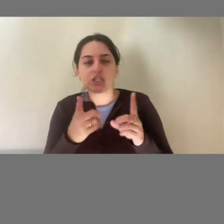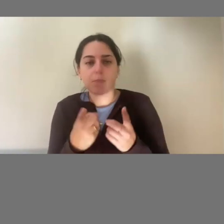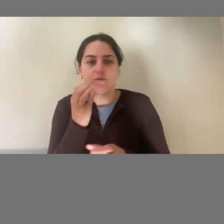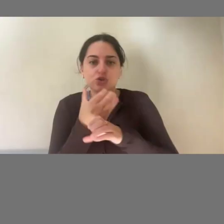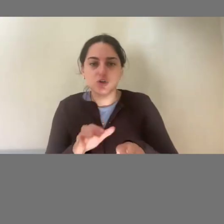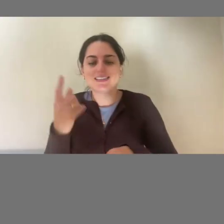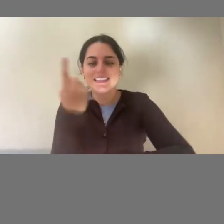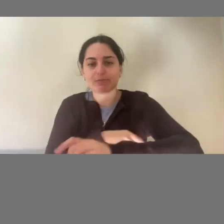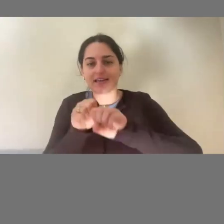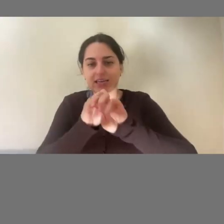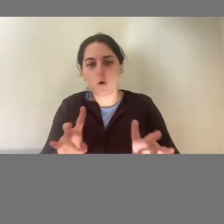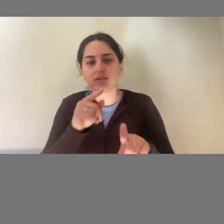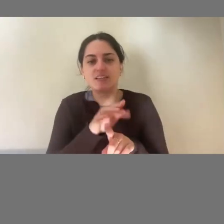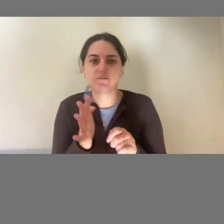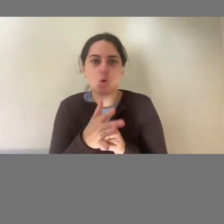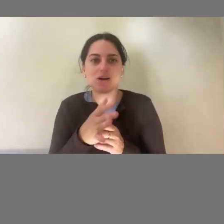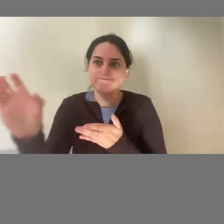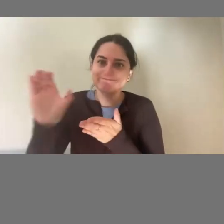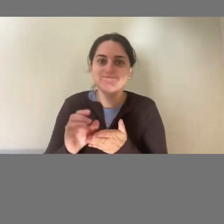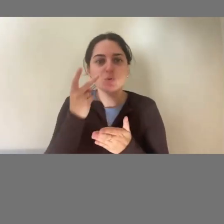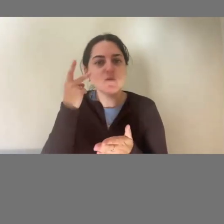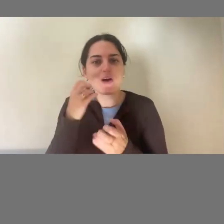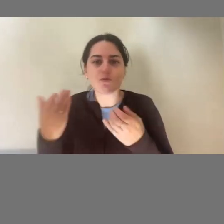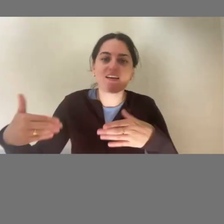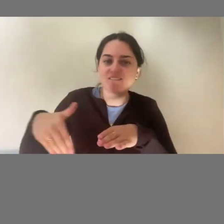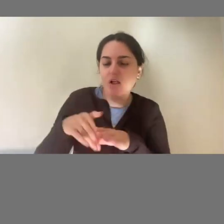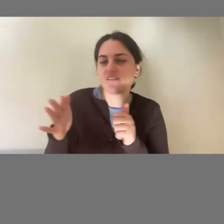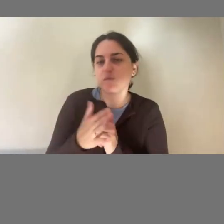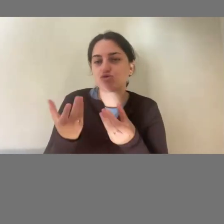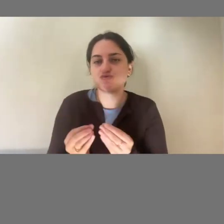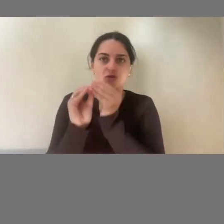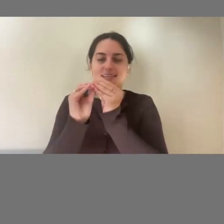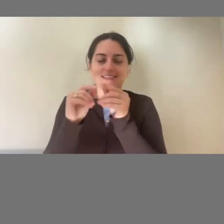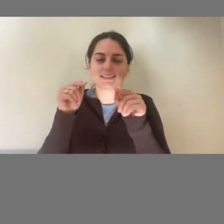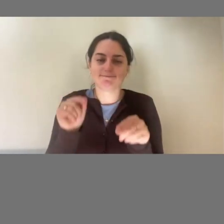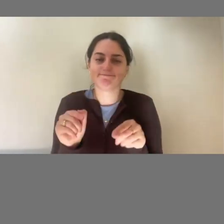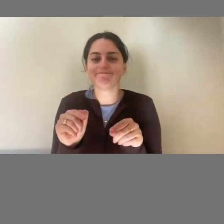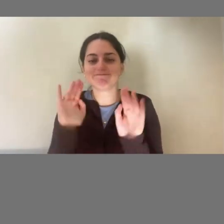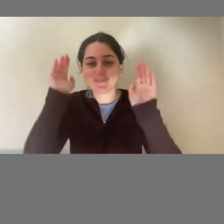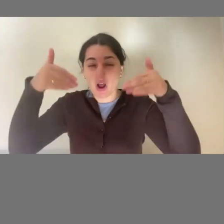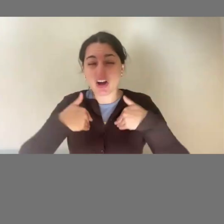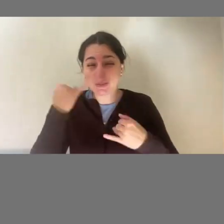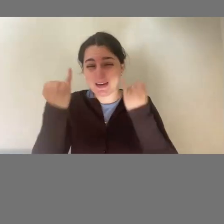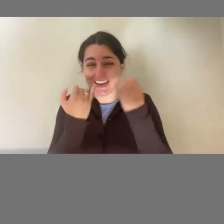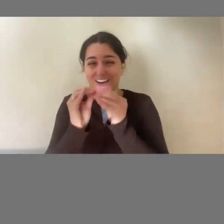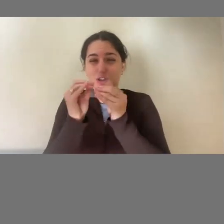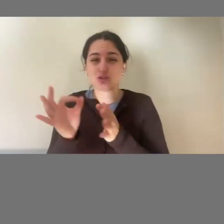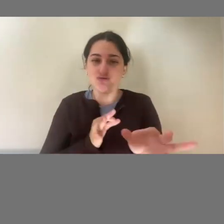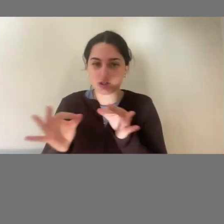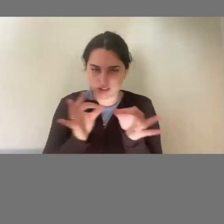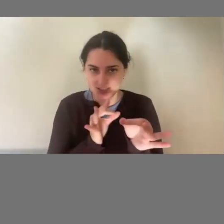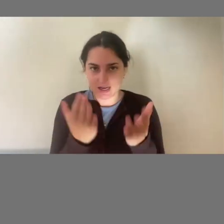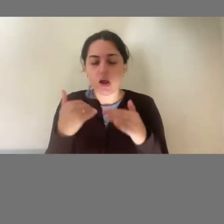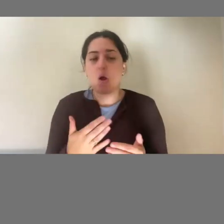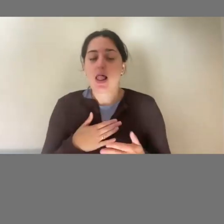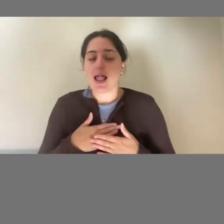and Equality for commissioning these reviews, and everyone who is involved in the creation of the Autism Innovation Strategy. I'd like